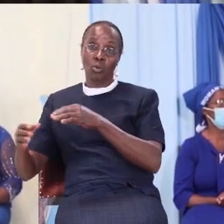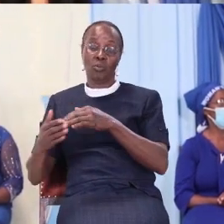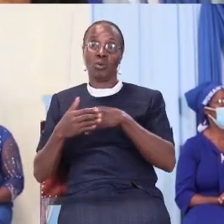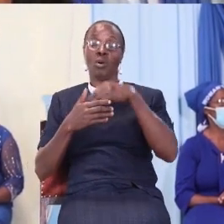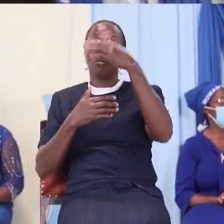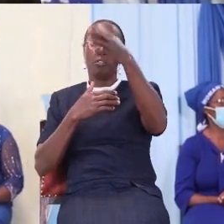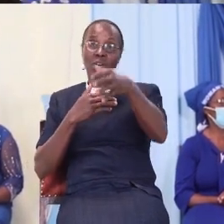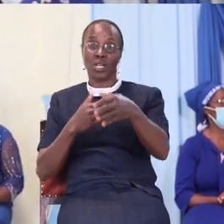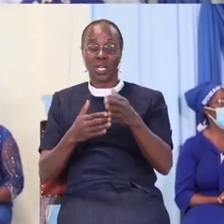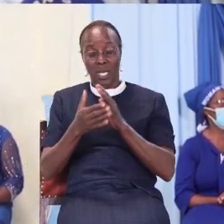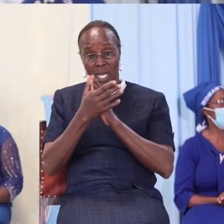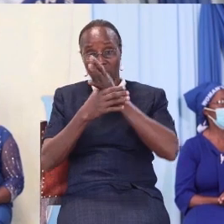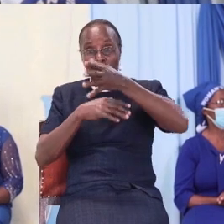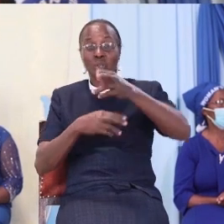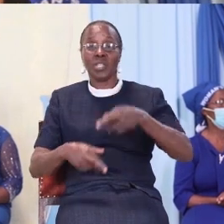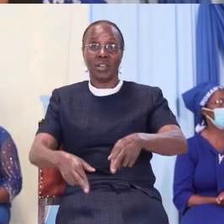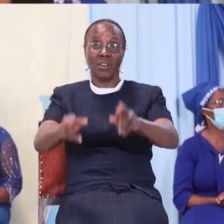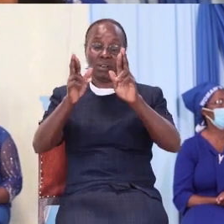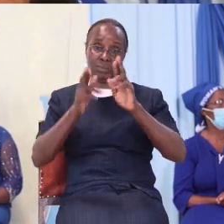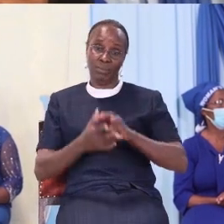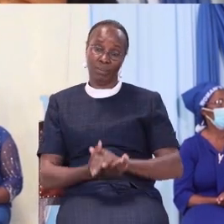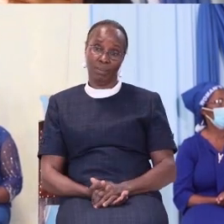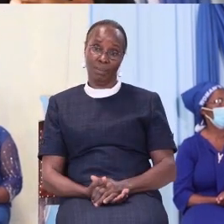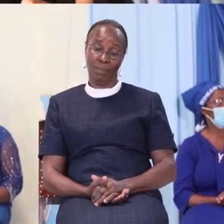unthinkable, praise the name of the Lord.